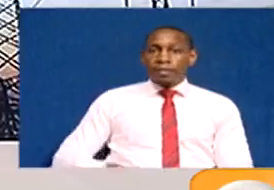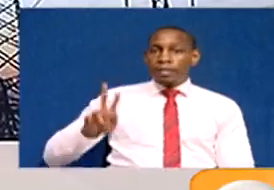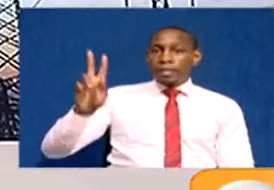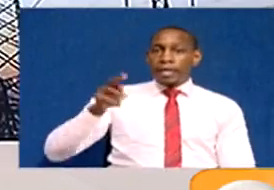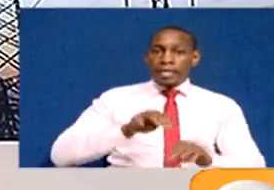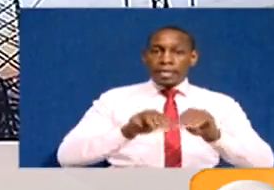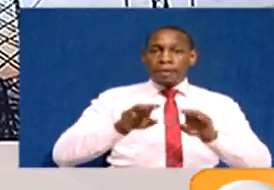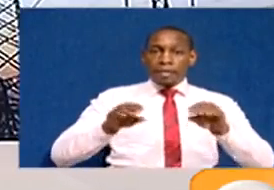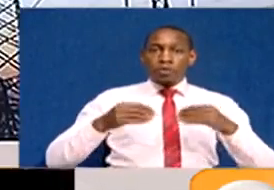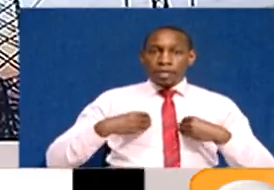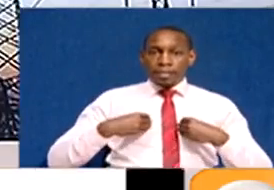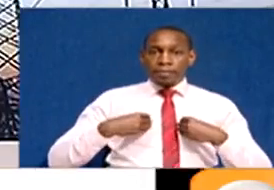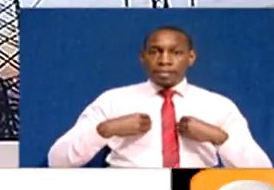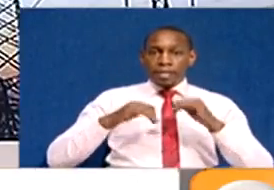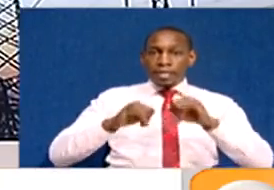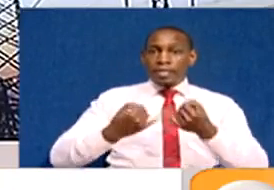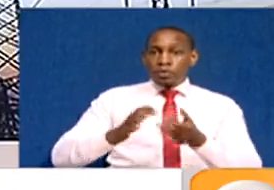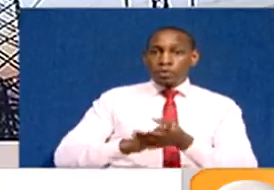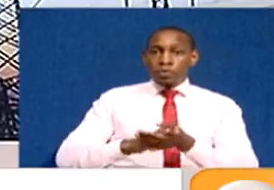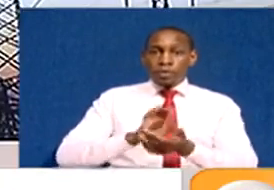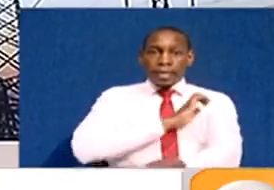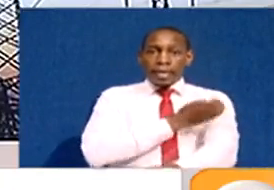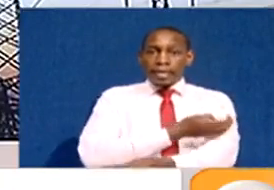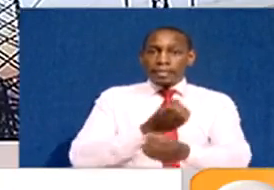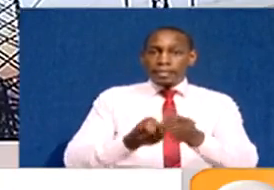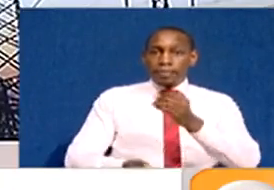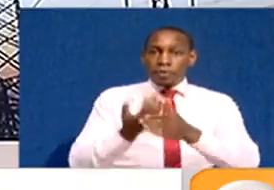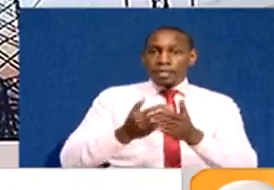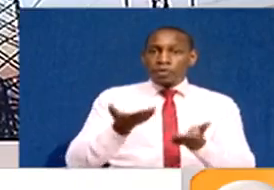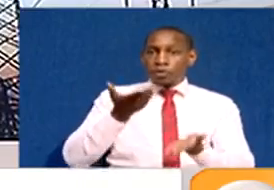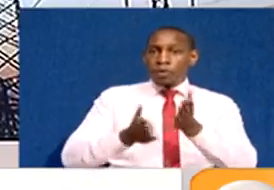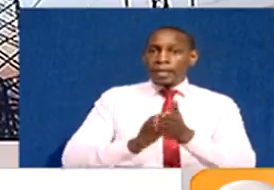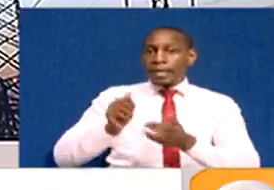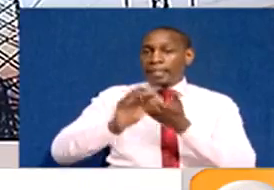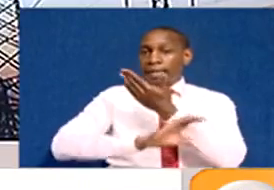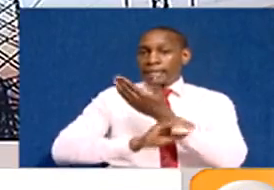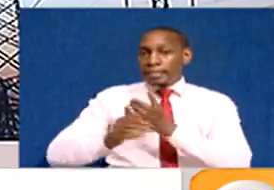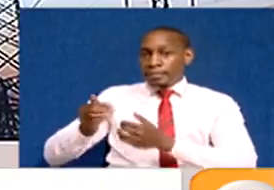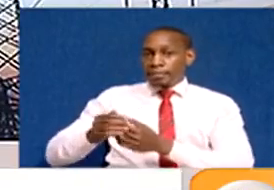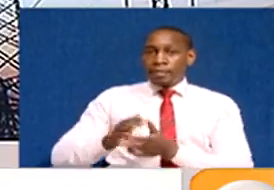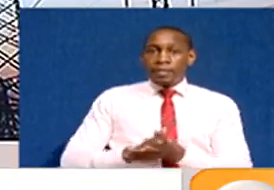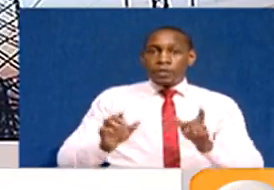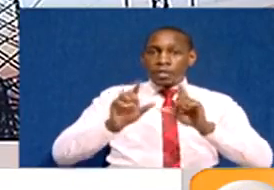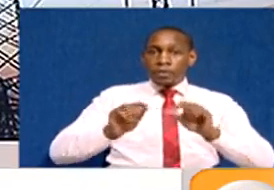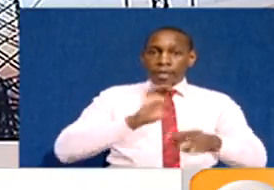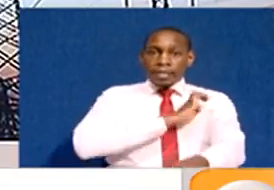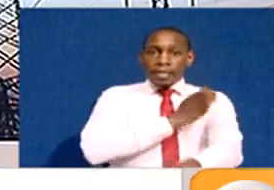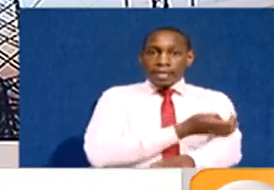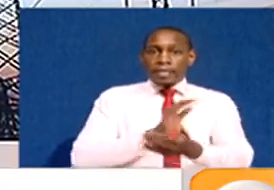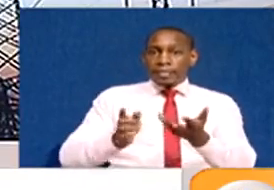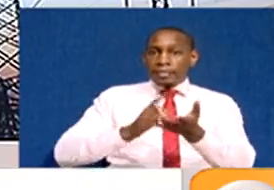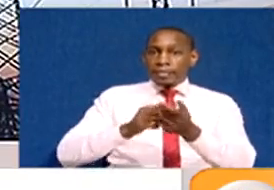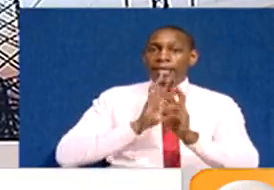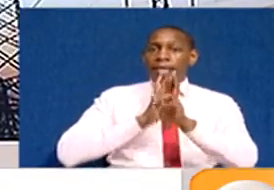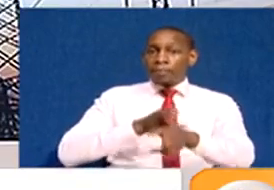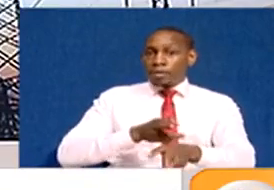Kenya has managed to adopt more renewable energy sources compared to her peers in the region. This is according to the Energy